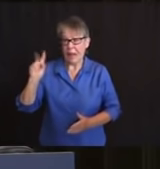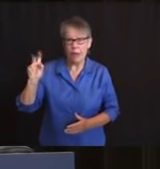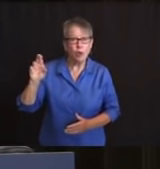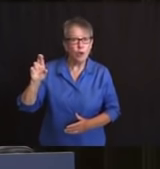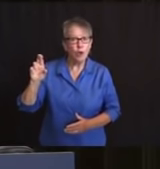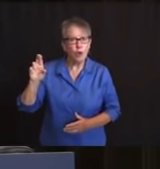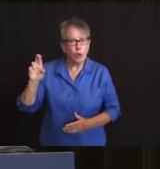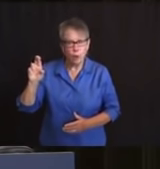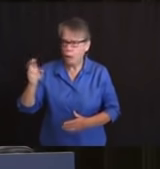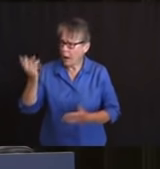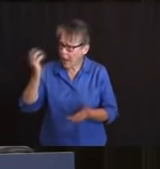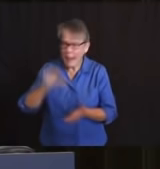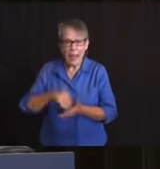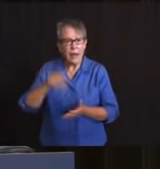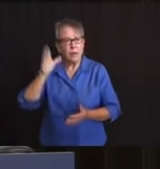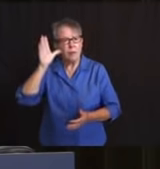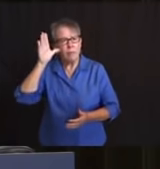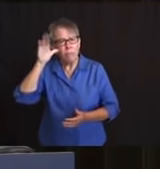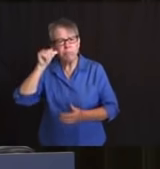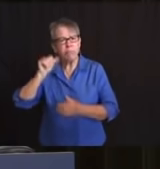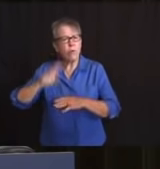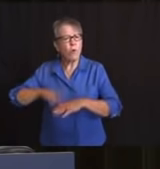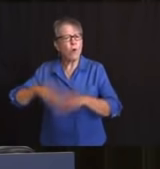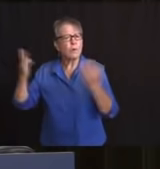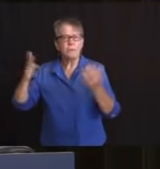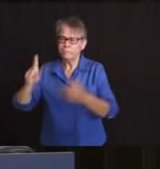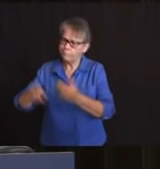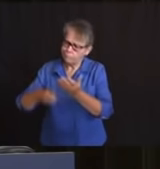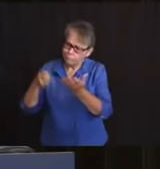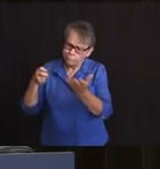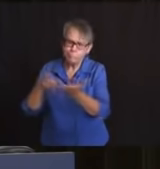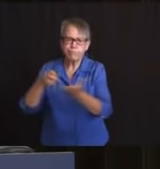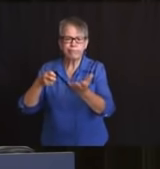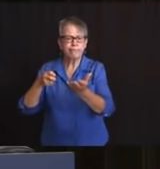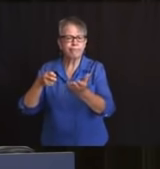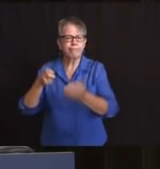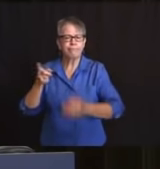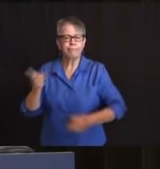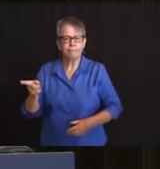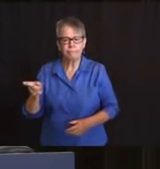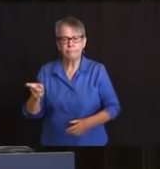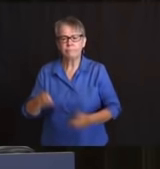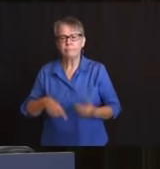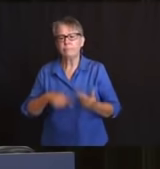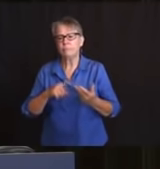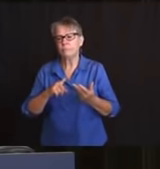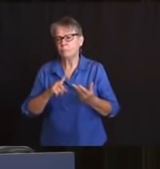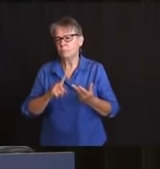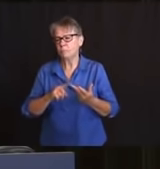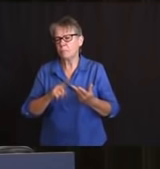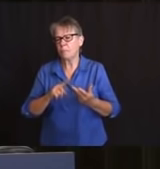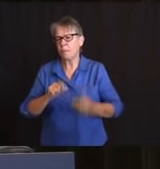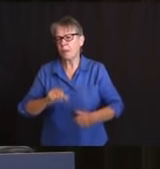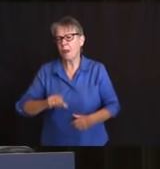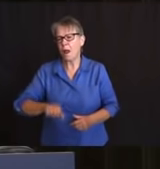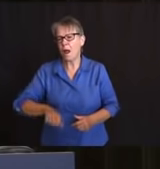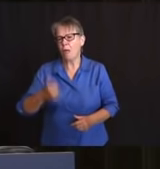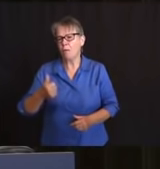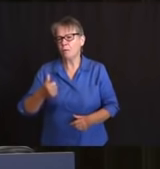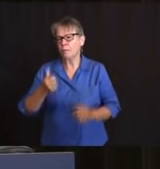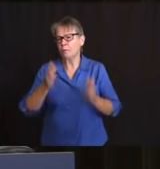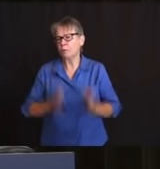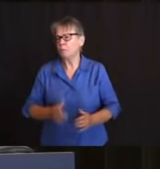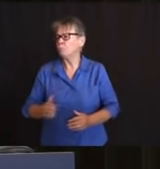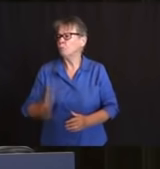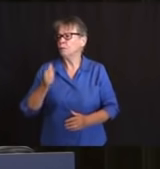patron in the store who they had warned a few days ago. That subject refused to put on a mask, so that subject was cited.